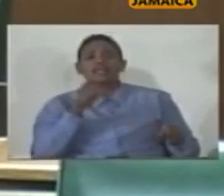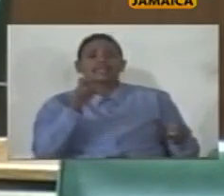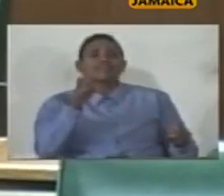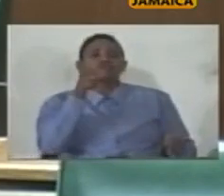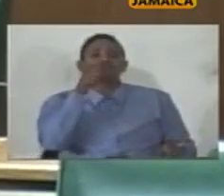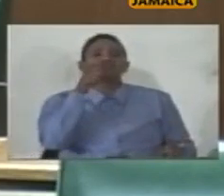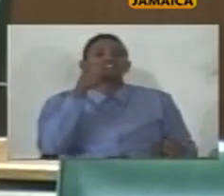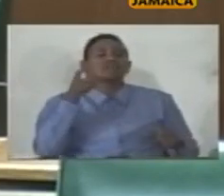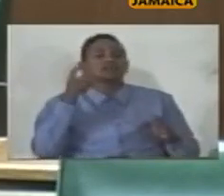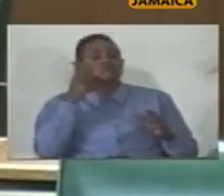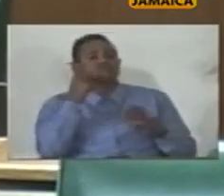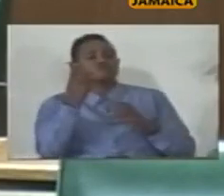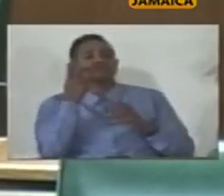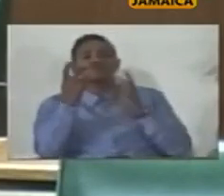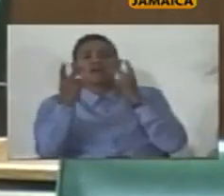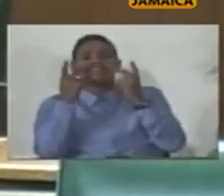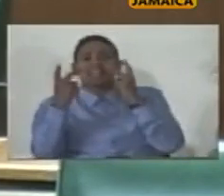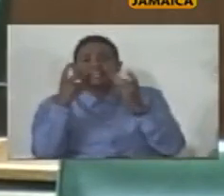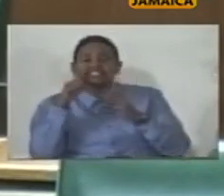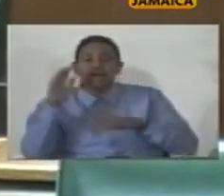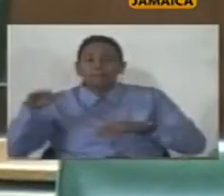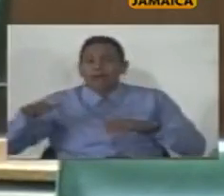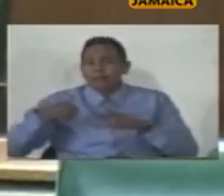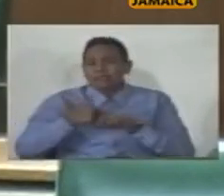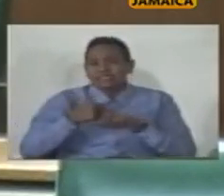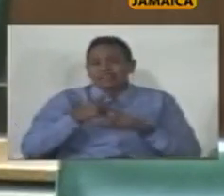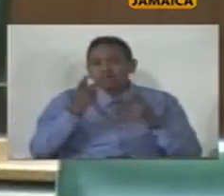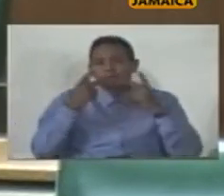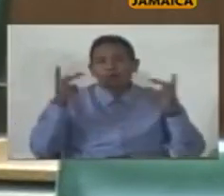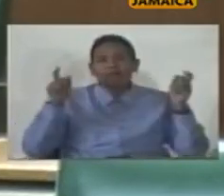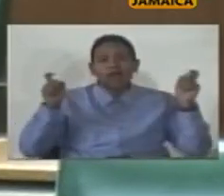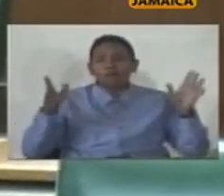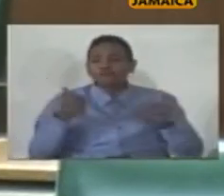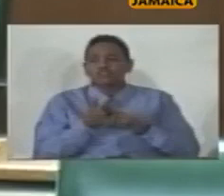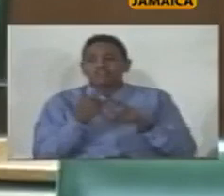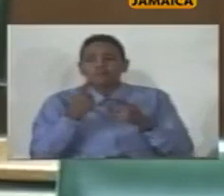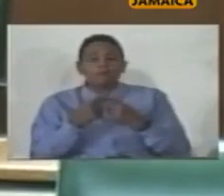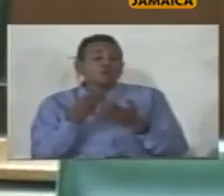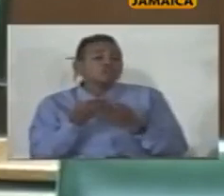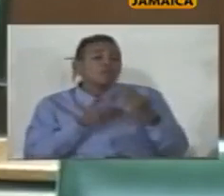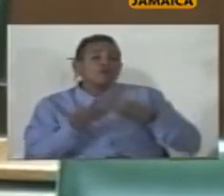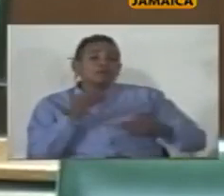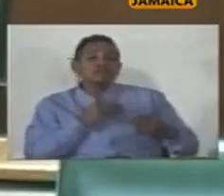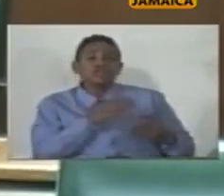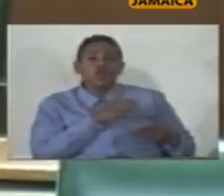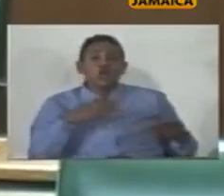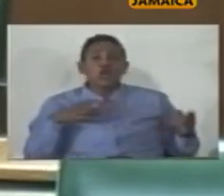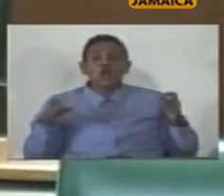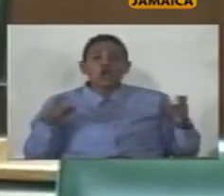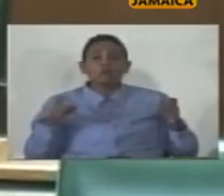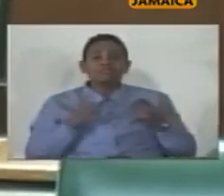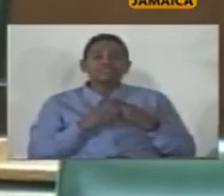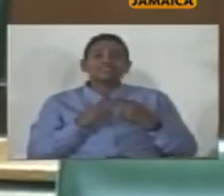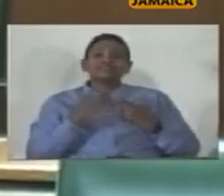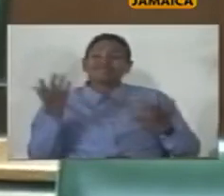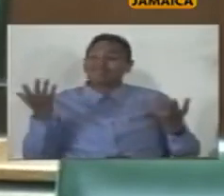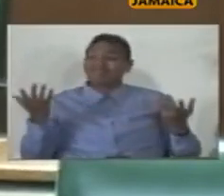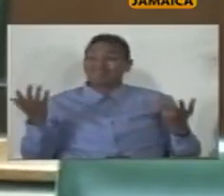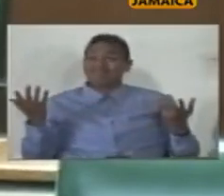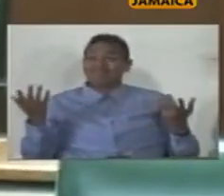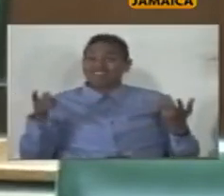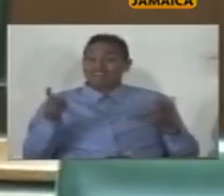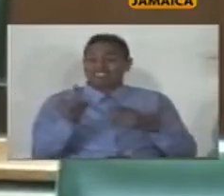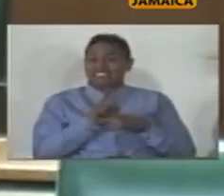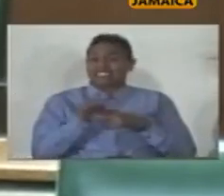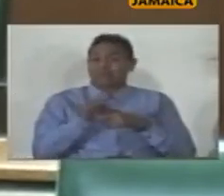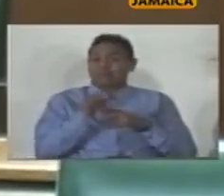revelations at the Parliament's Public Administration and Appropriation Committee of